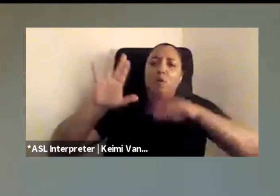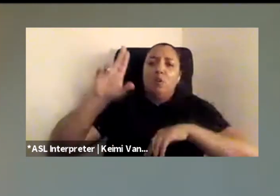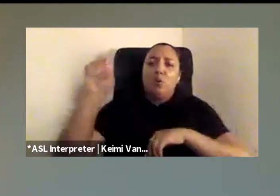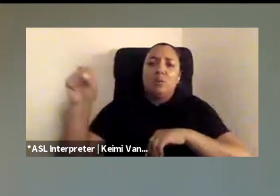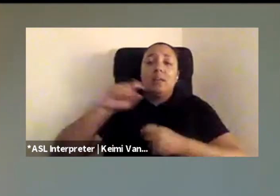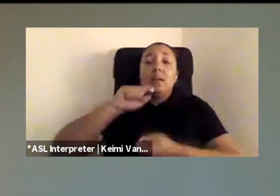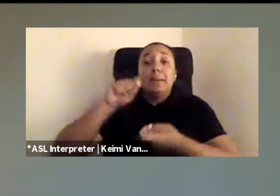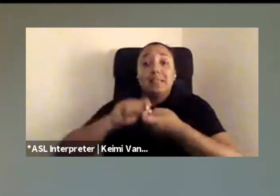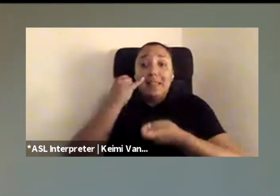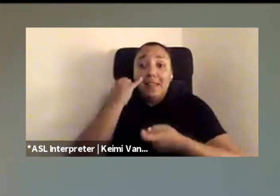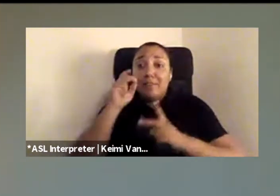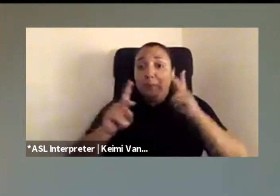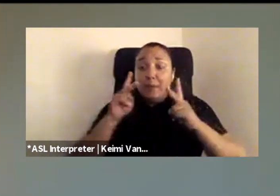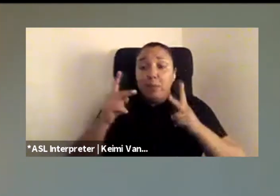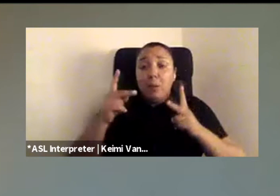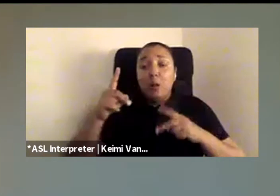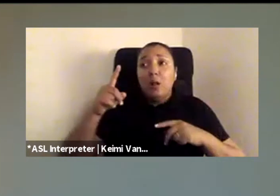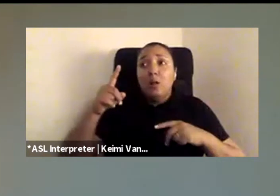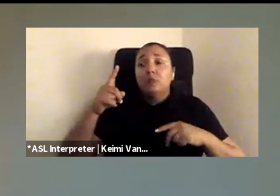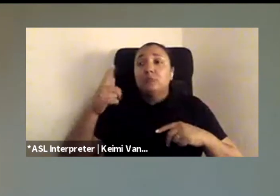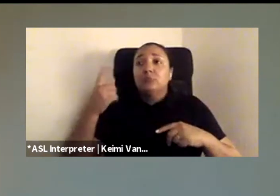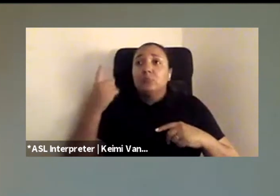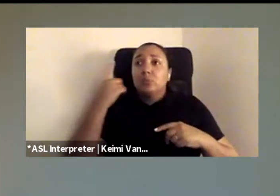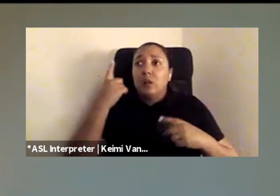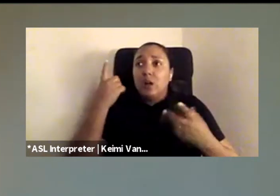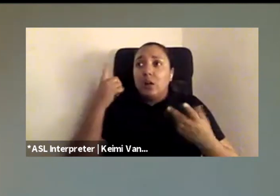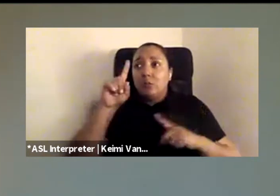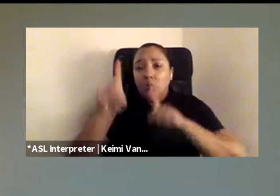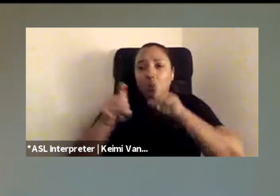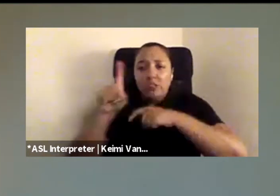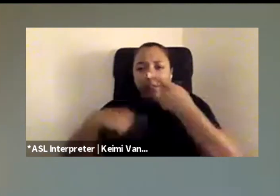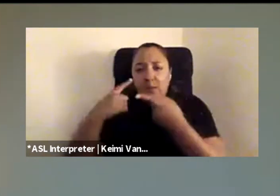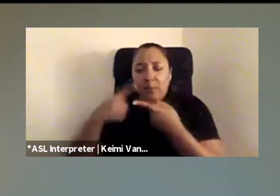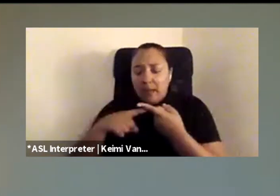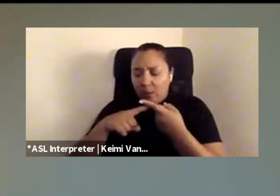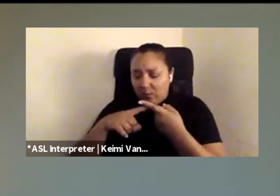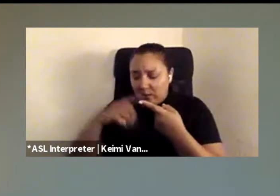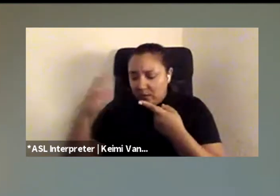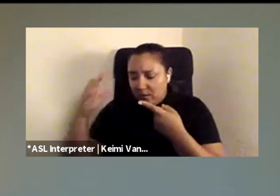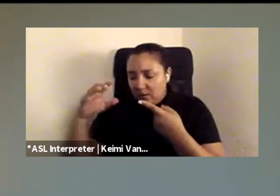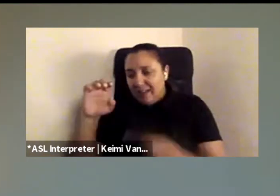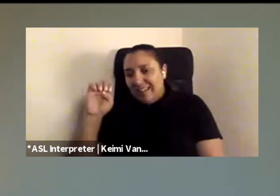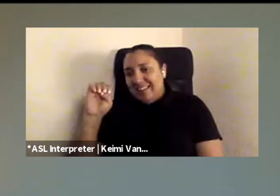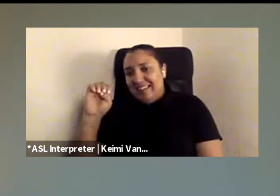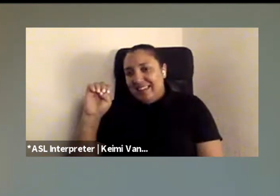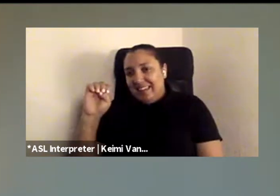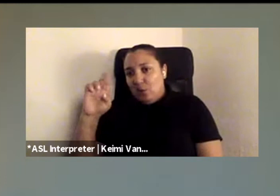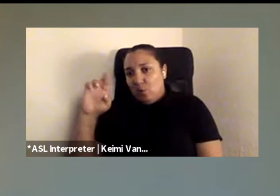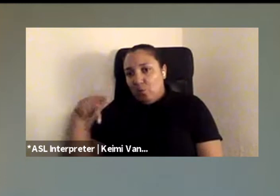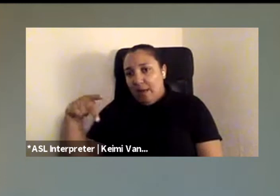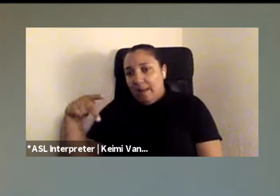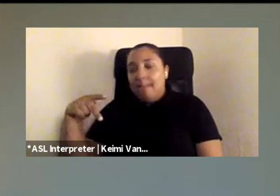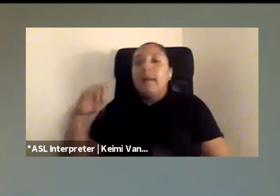folks have questions about the, I think it's called the ERAP, Emergency Rental